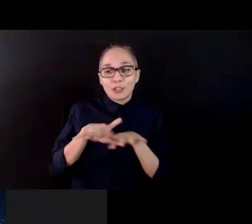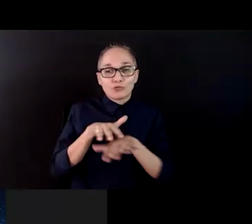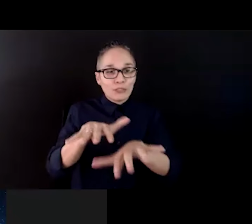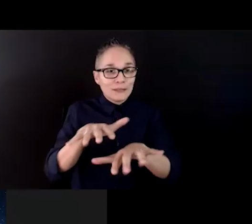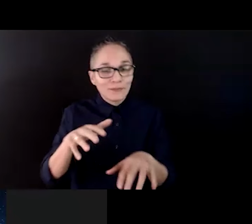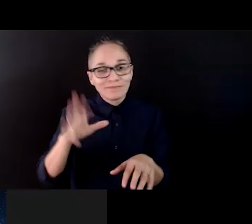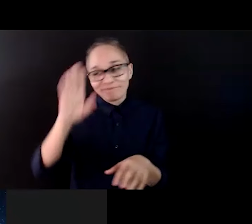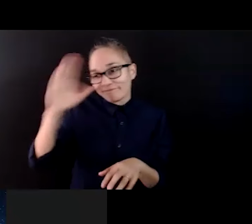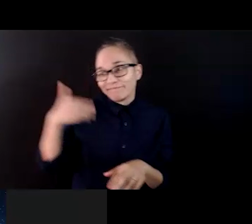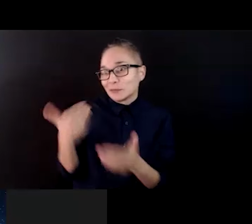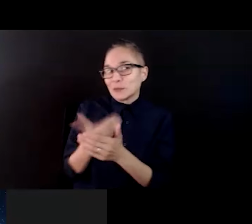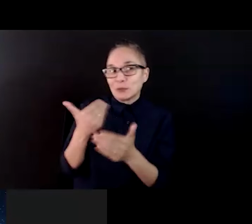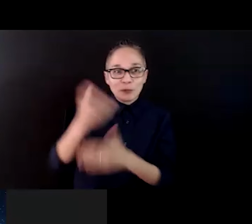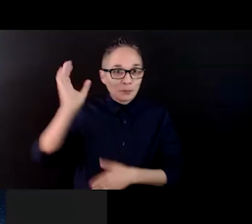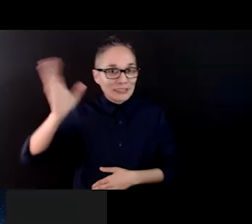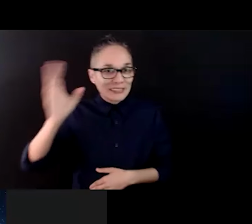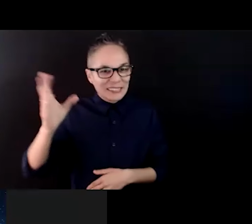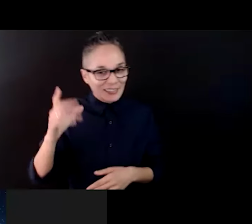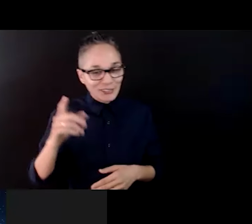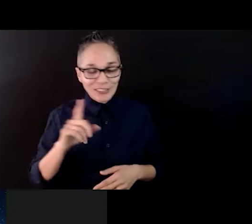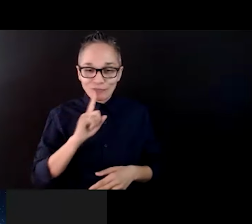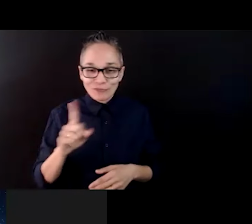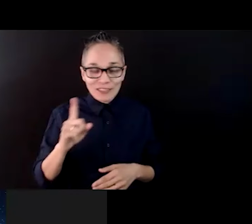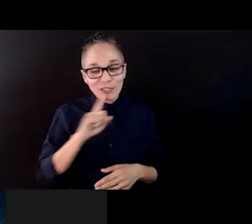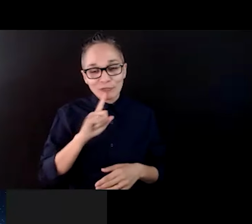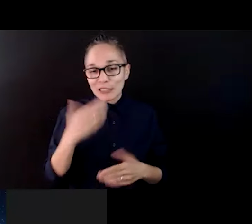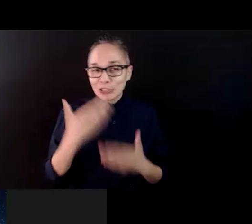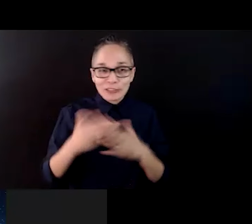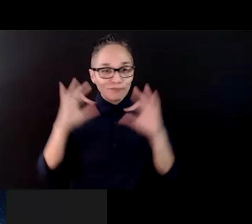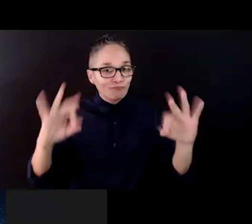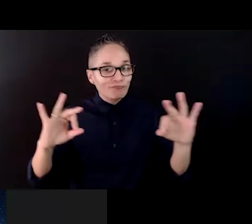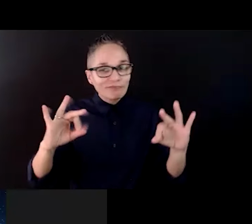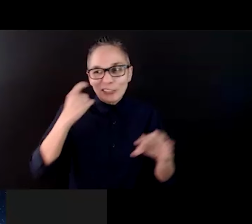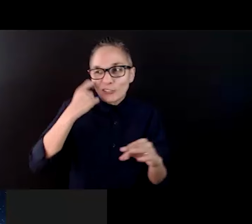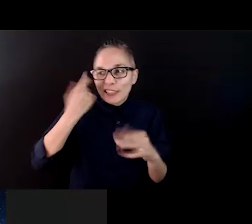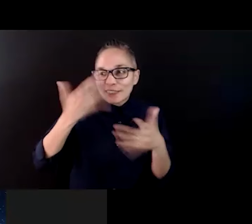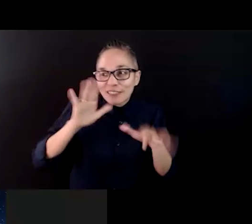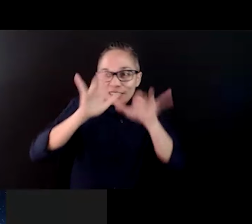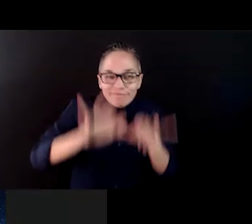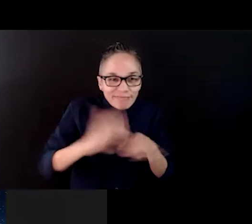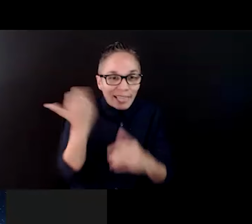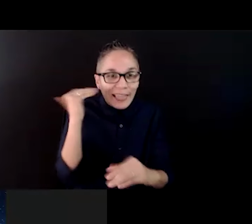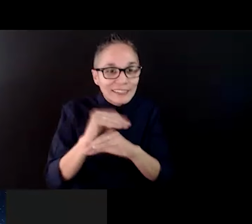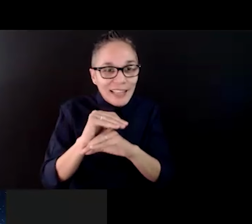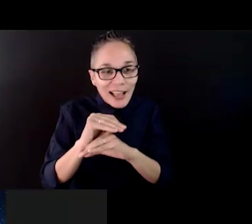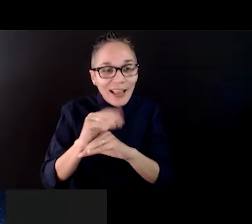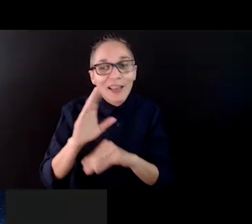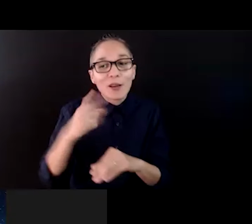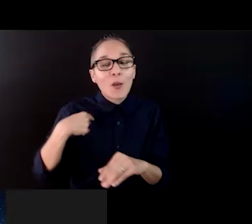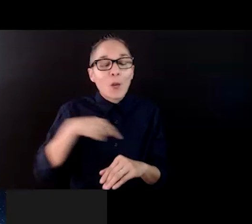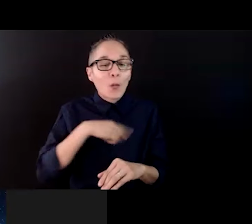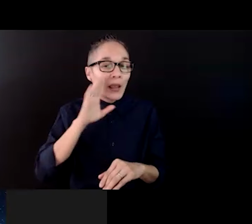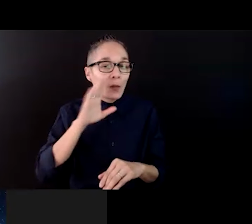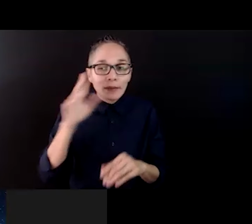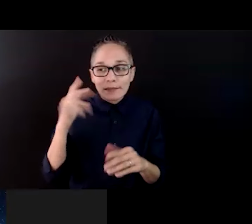This is a brand new presentation that was literally put together, finished last night. Yeah, last night. And Yeah. so we are gonna be a little like looking